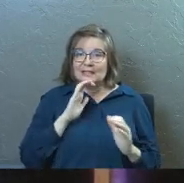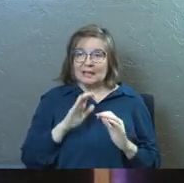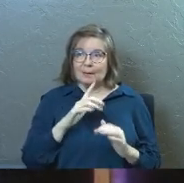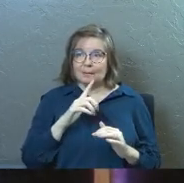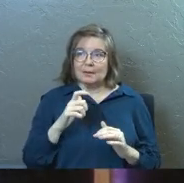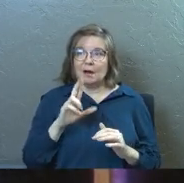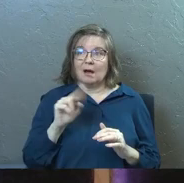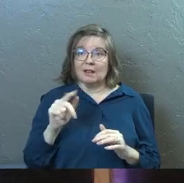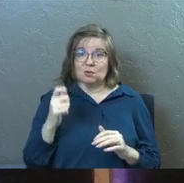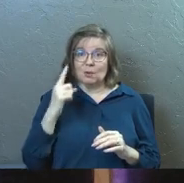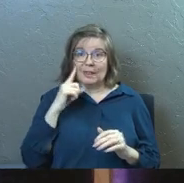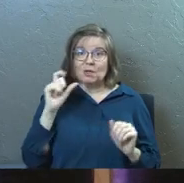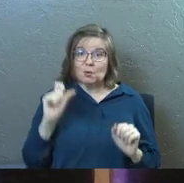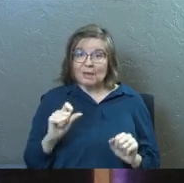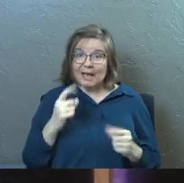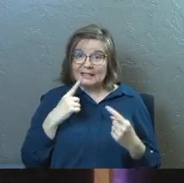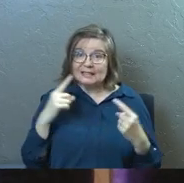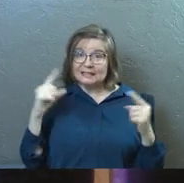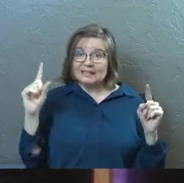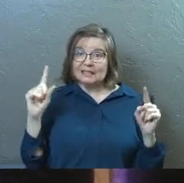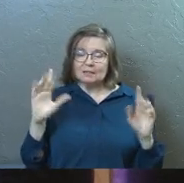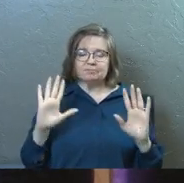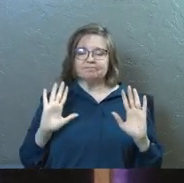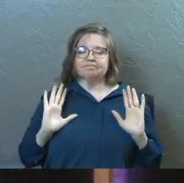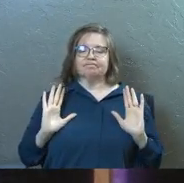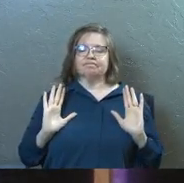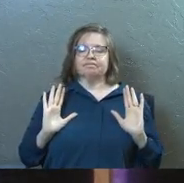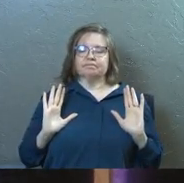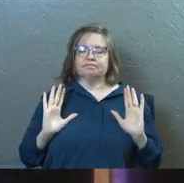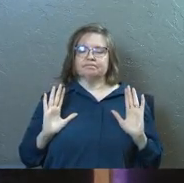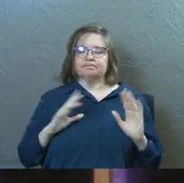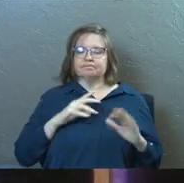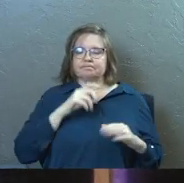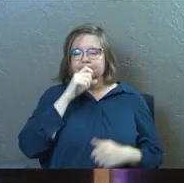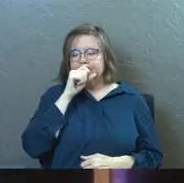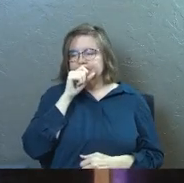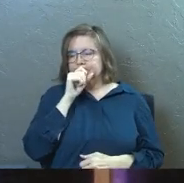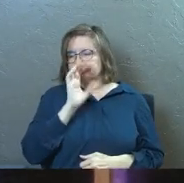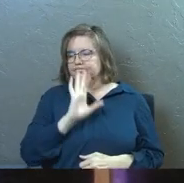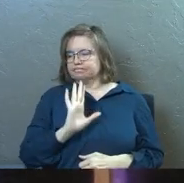a conversation unless you think you can succeed at it, you just hold back, yes?